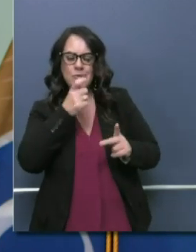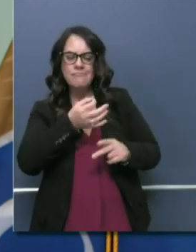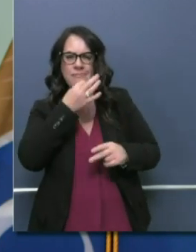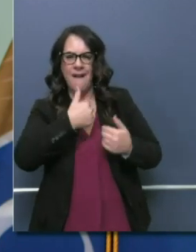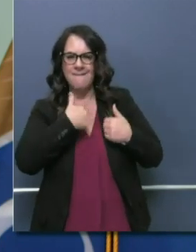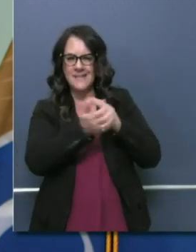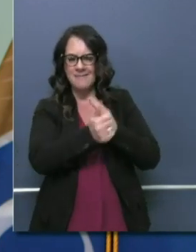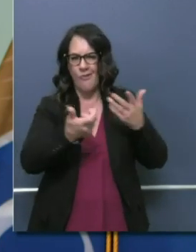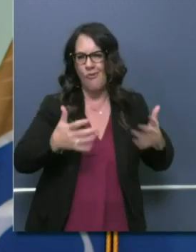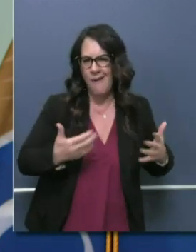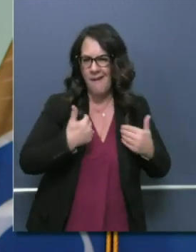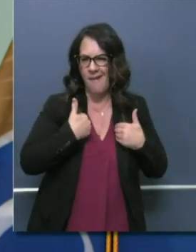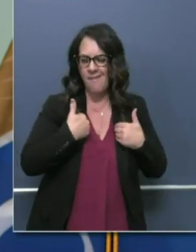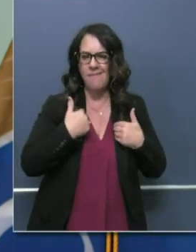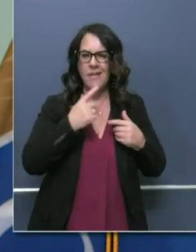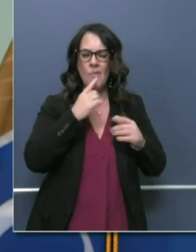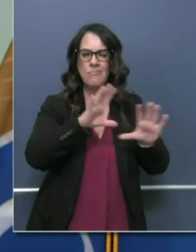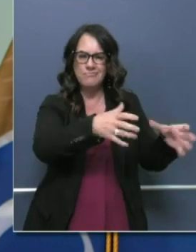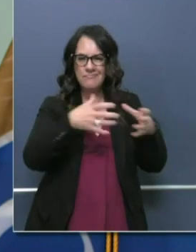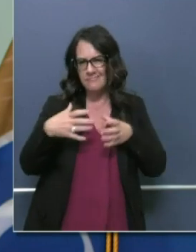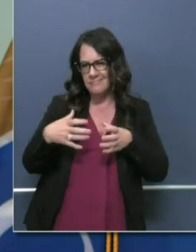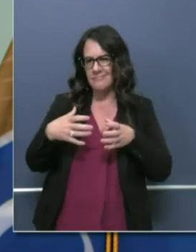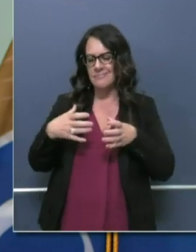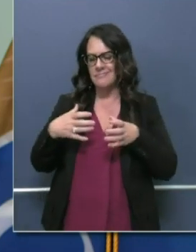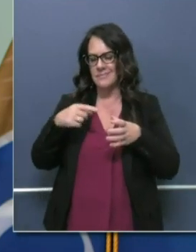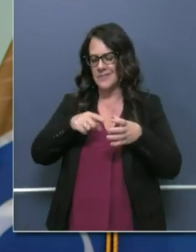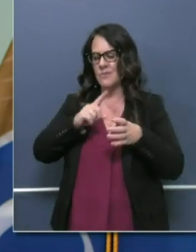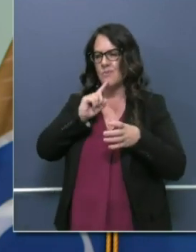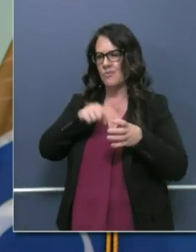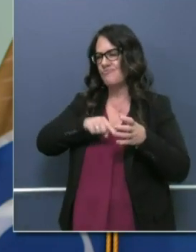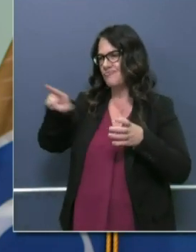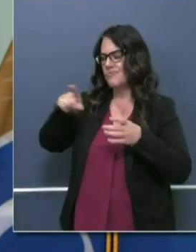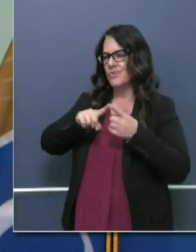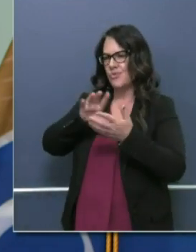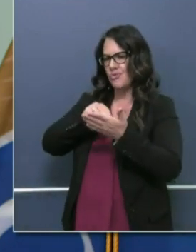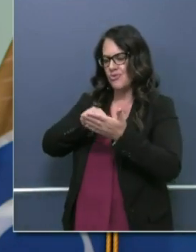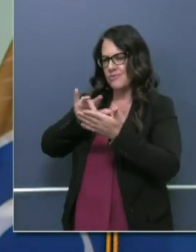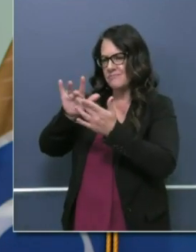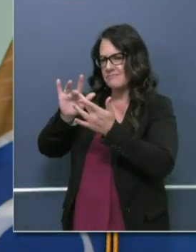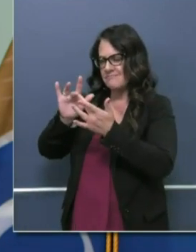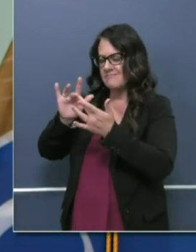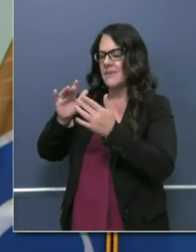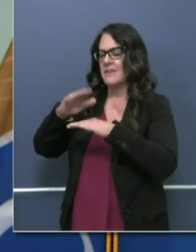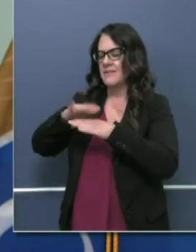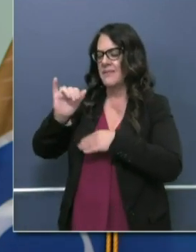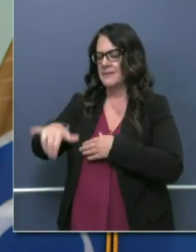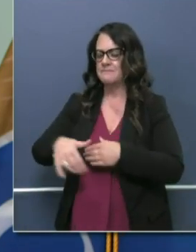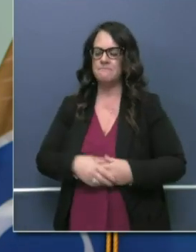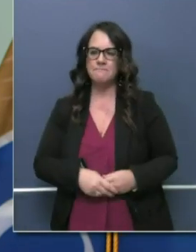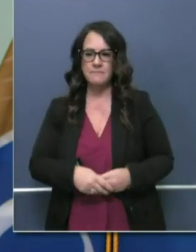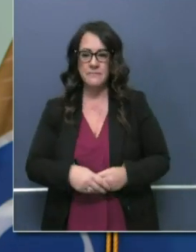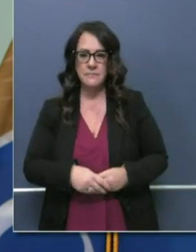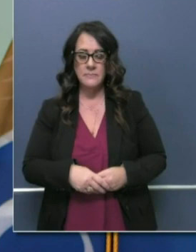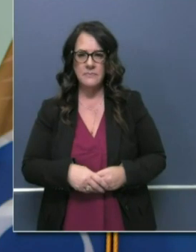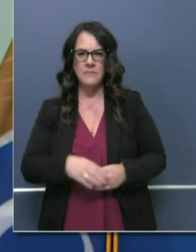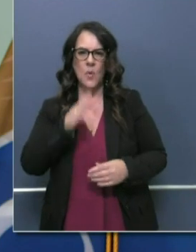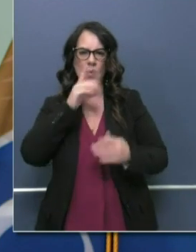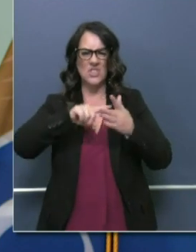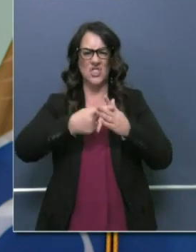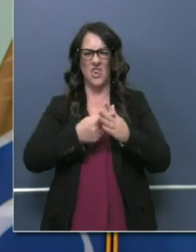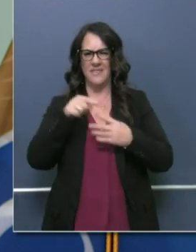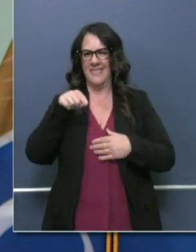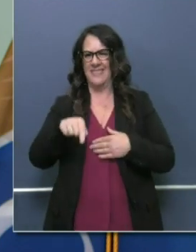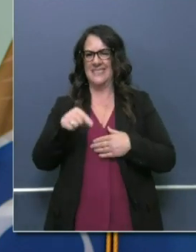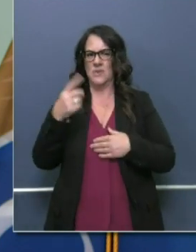But all of our agencies are doing the work to identify these individuals. First cohort starts getting